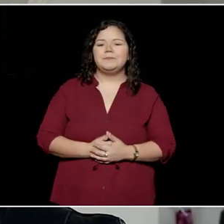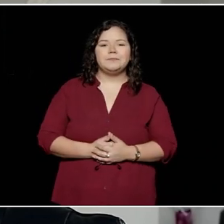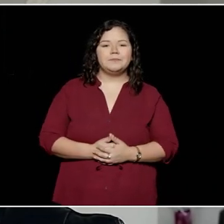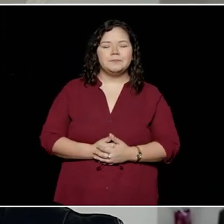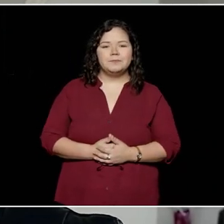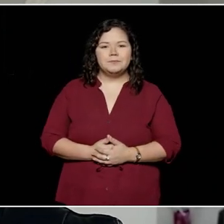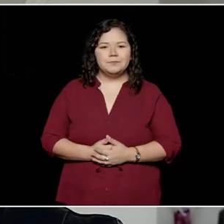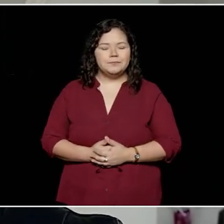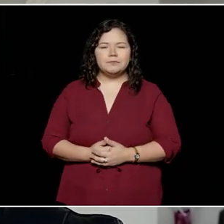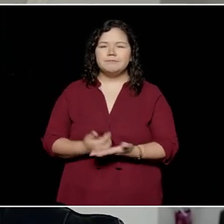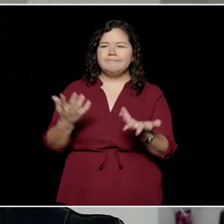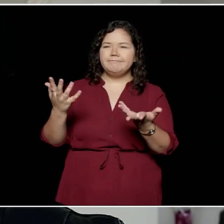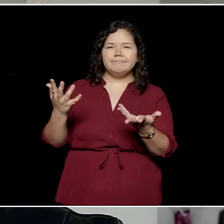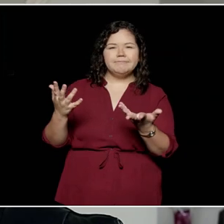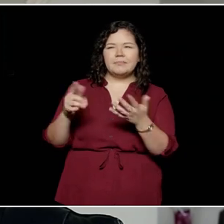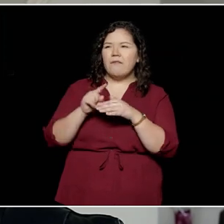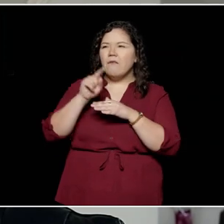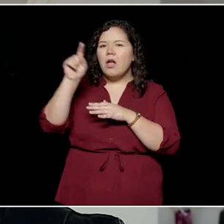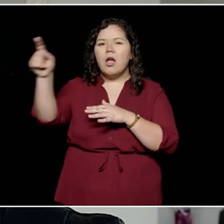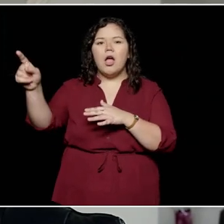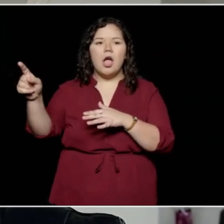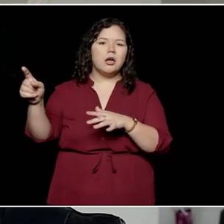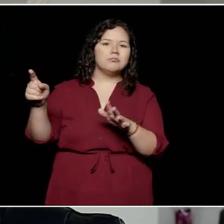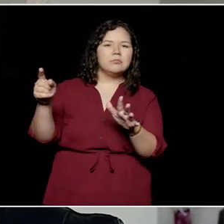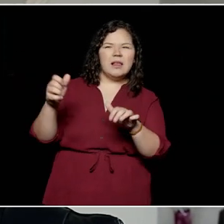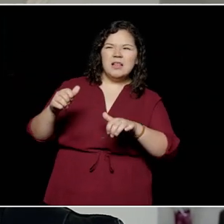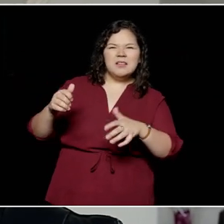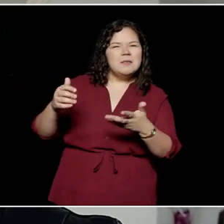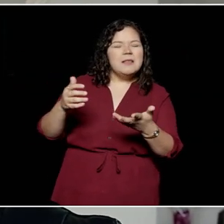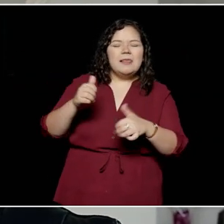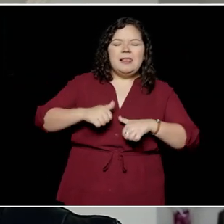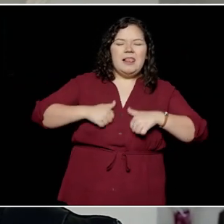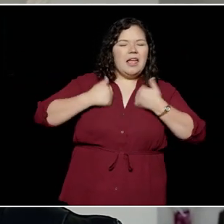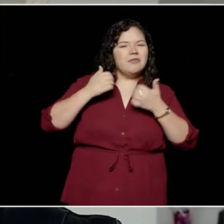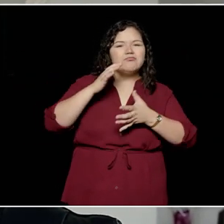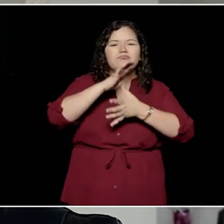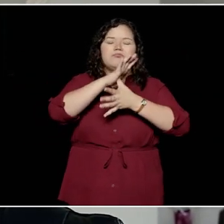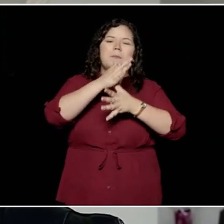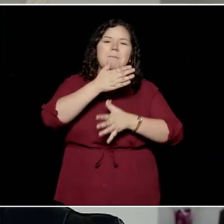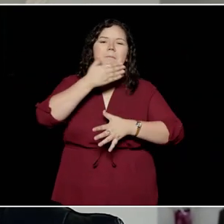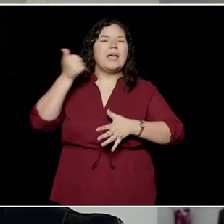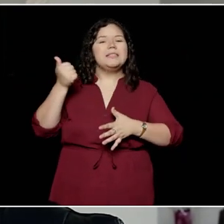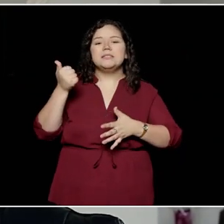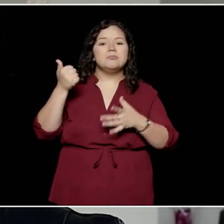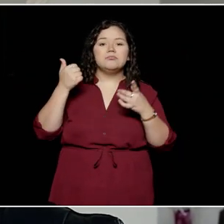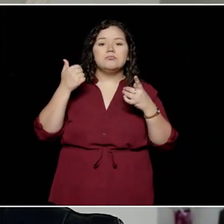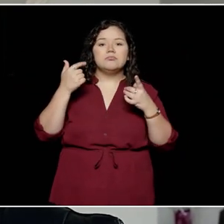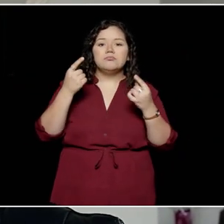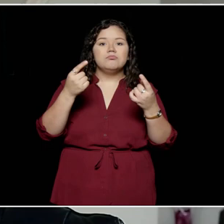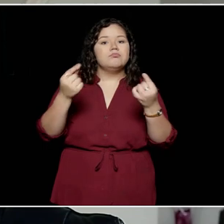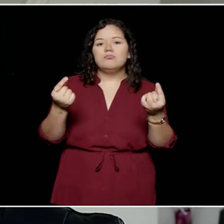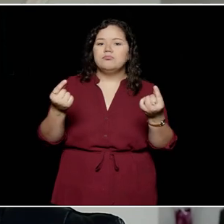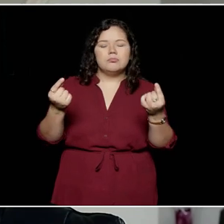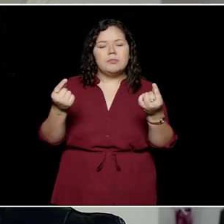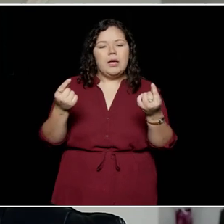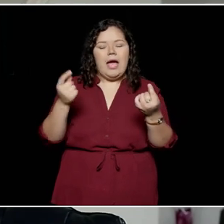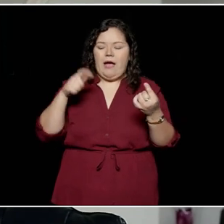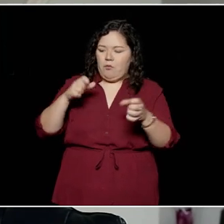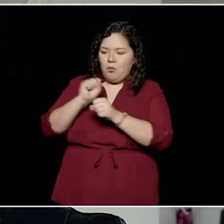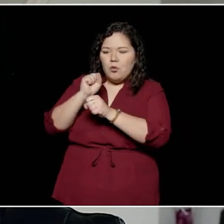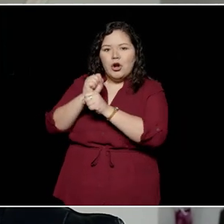is, "Far and away, the best that life has to offer is the chance to work hard at work worth